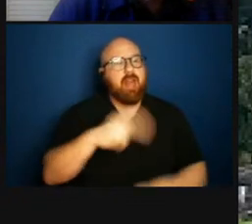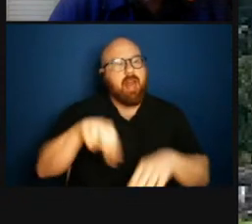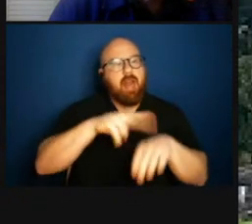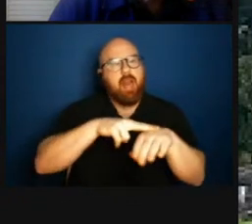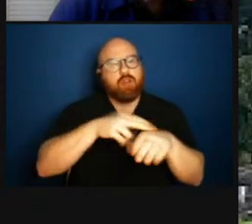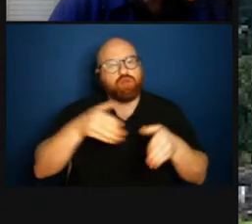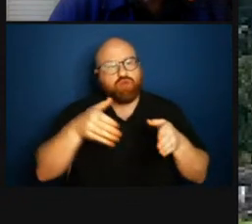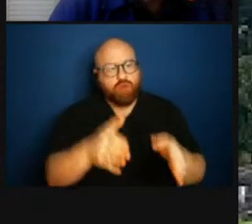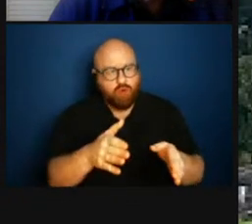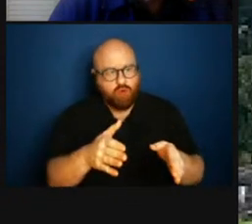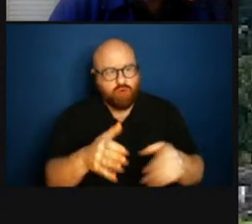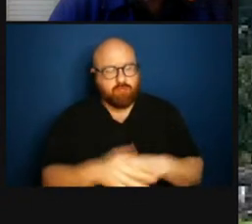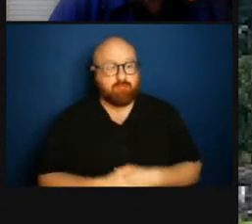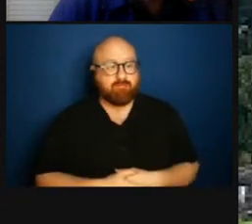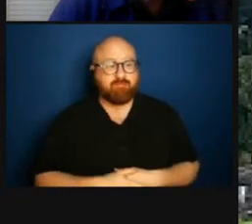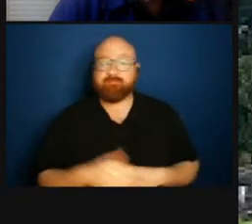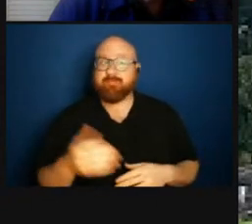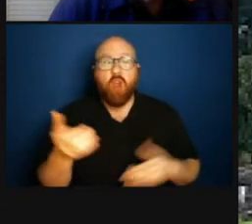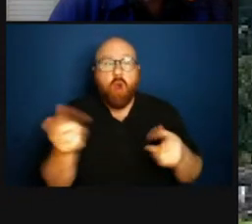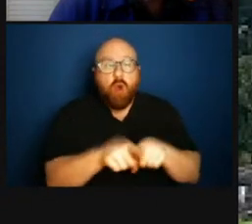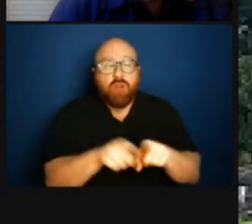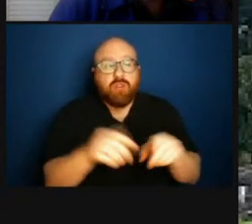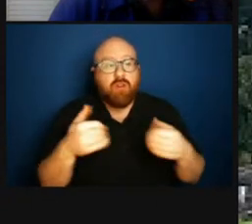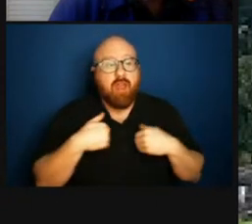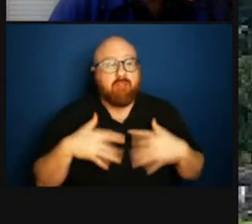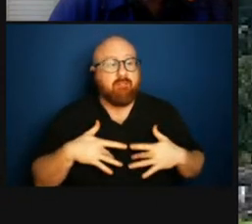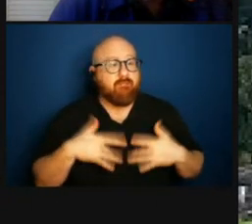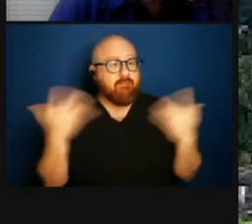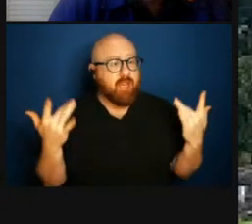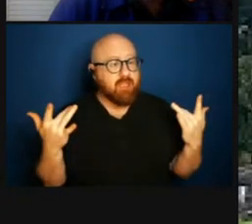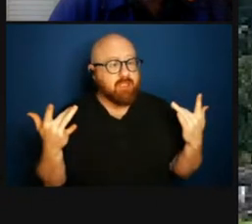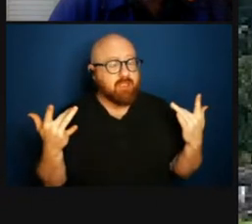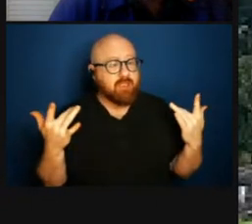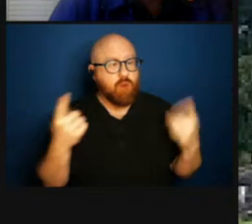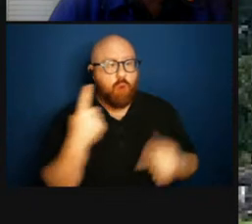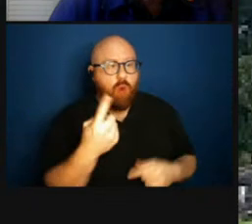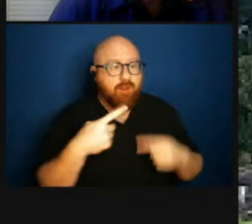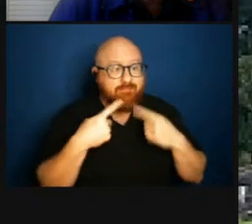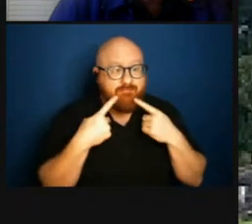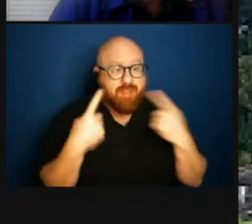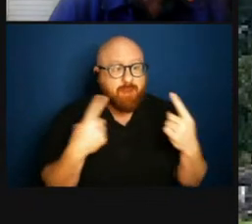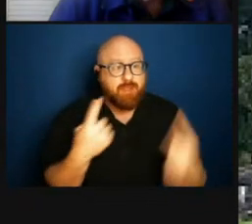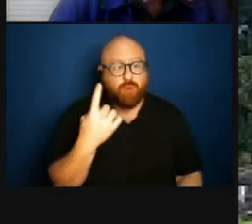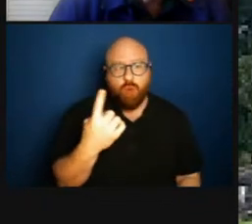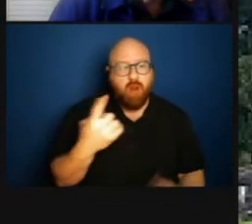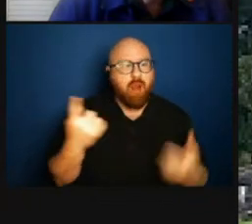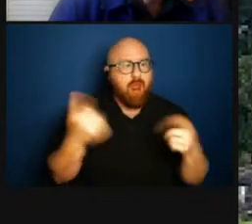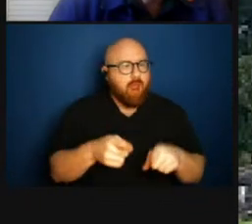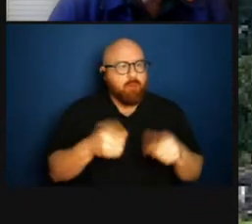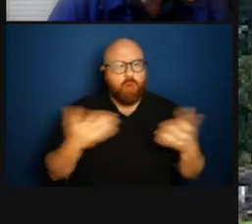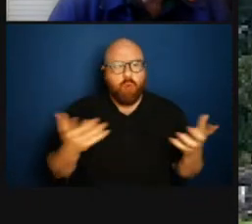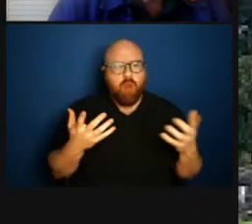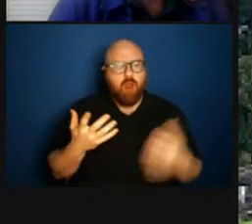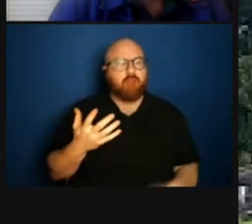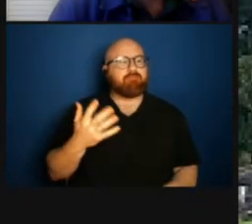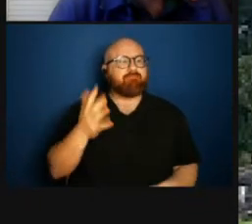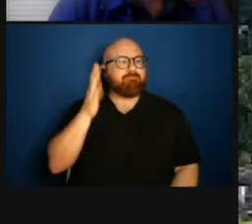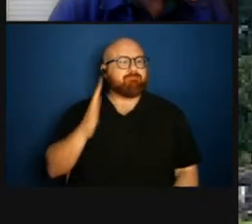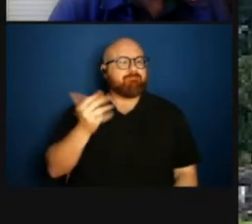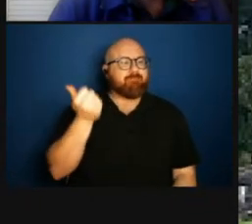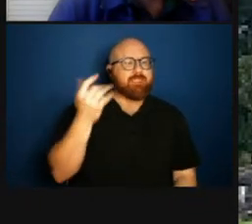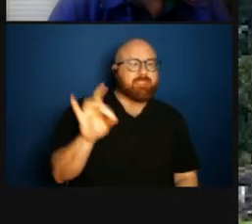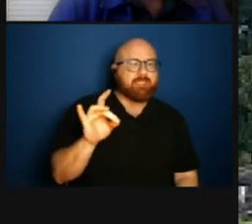well, including a famous one, Washington's resignation in 1783 in the Maryland State